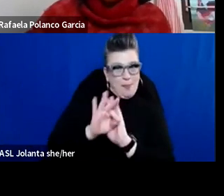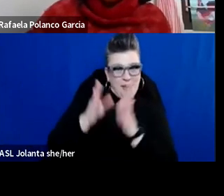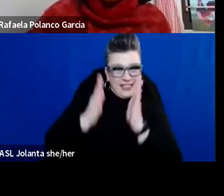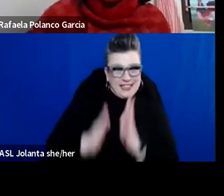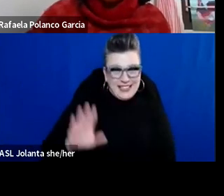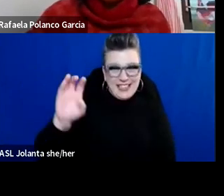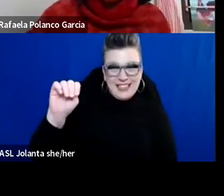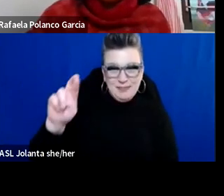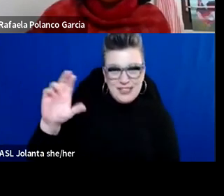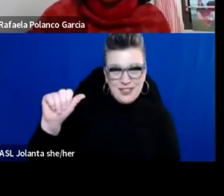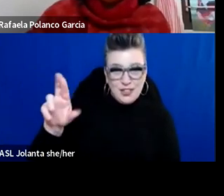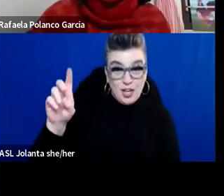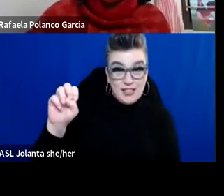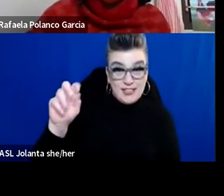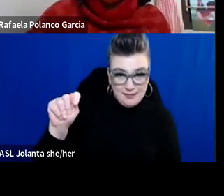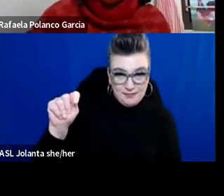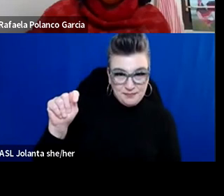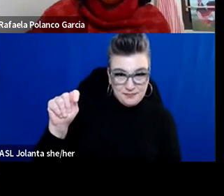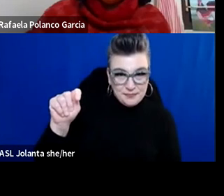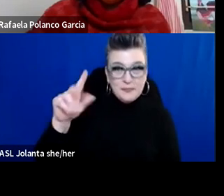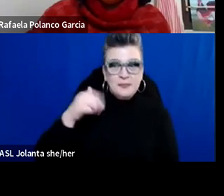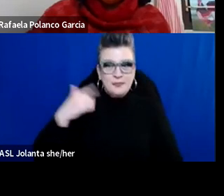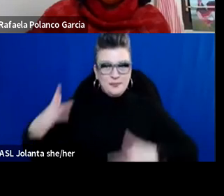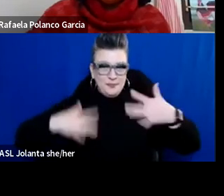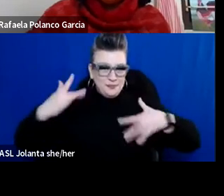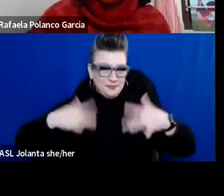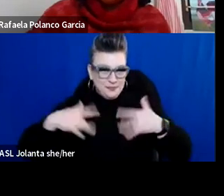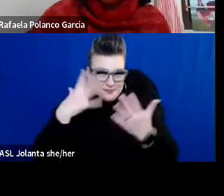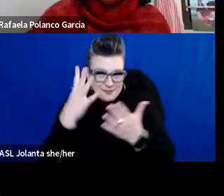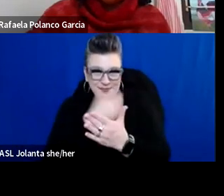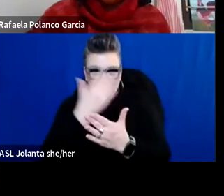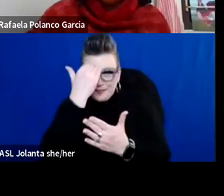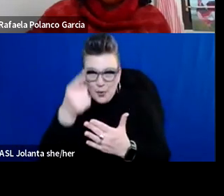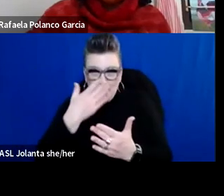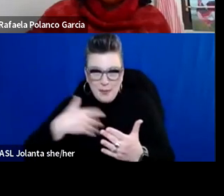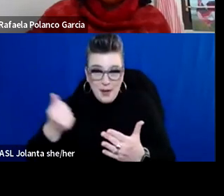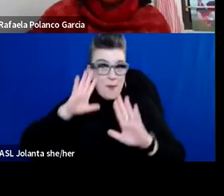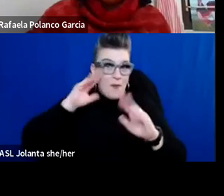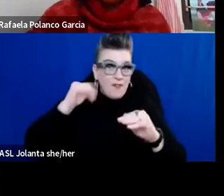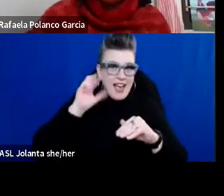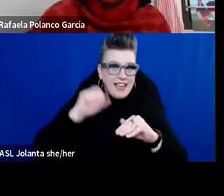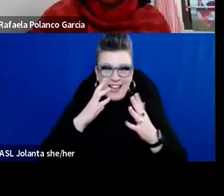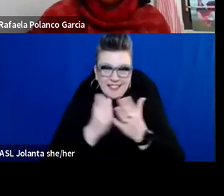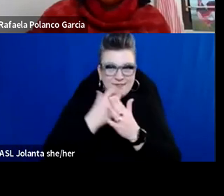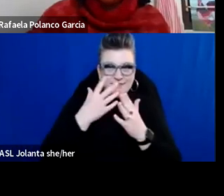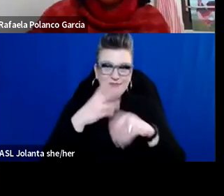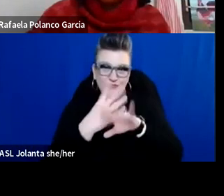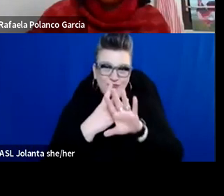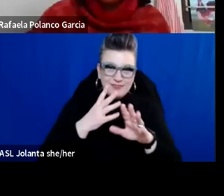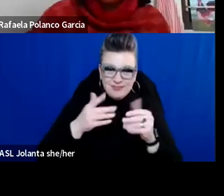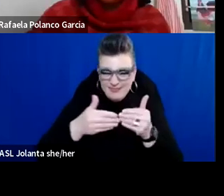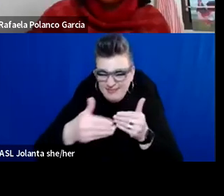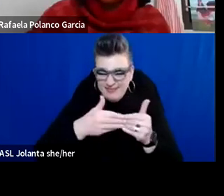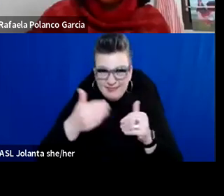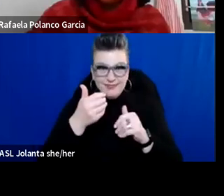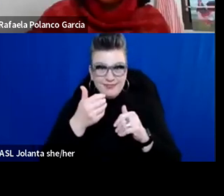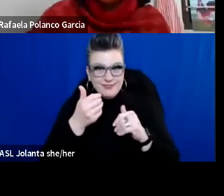cardet i'm excited to get to know you better and hopefully i'll be able to give you a call in the next couple of days to get to know